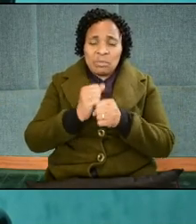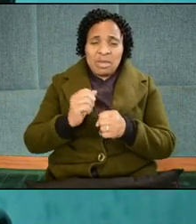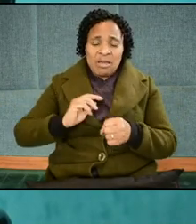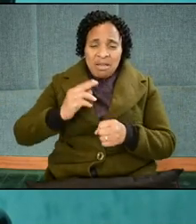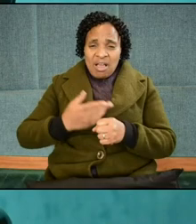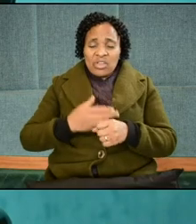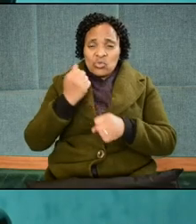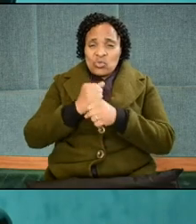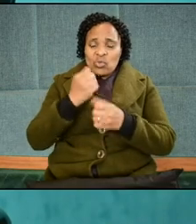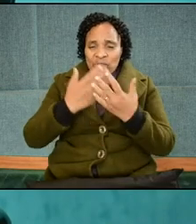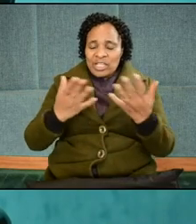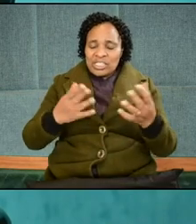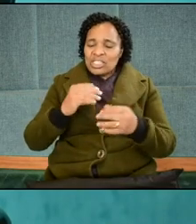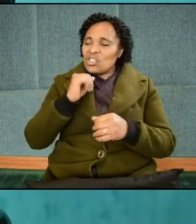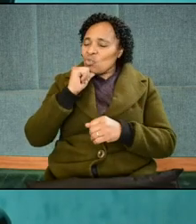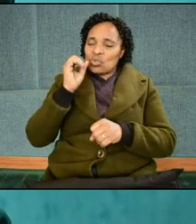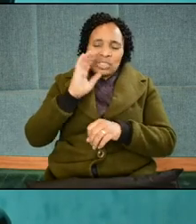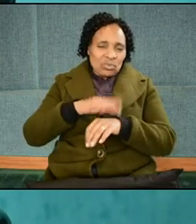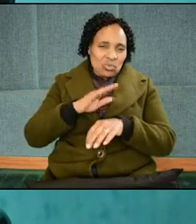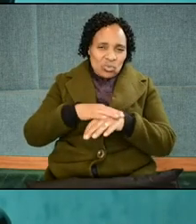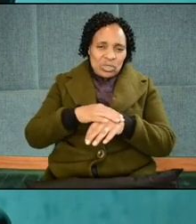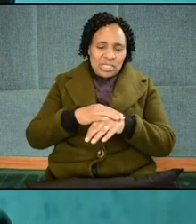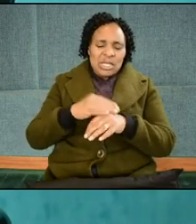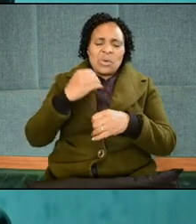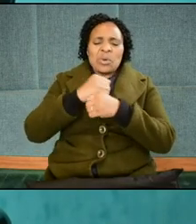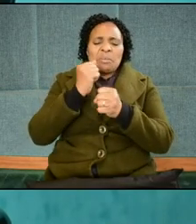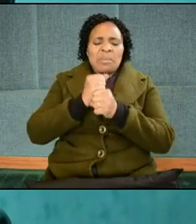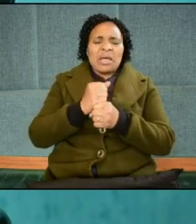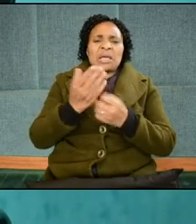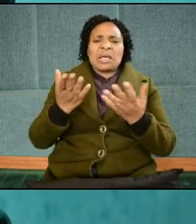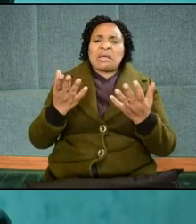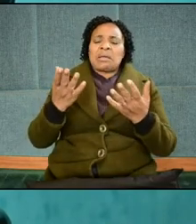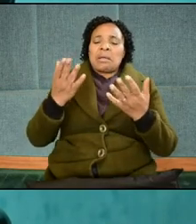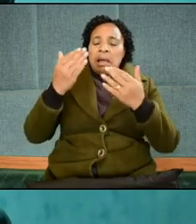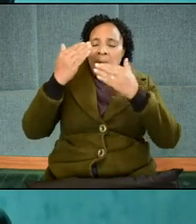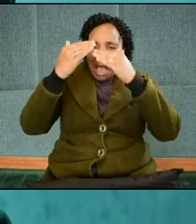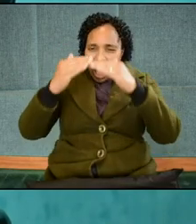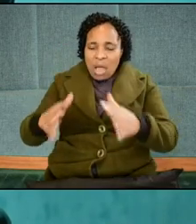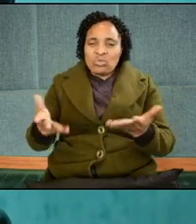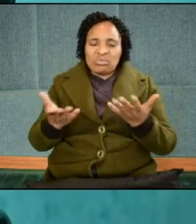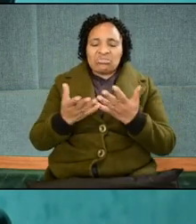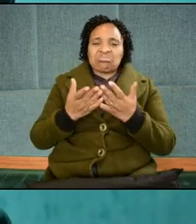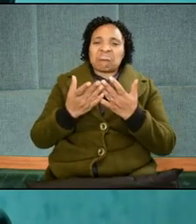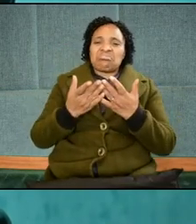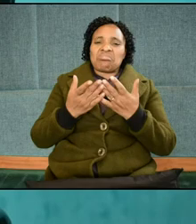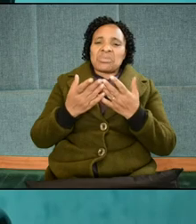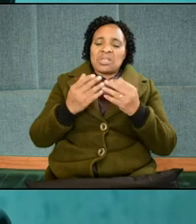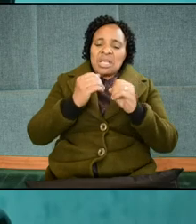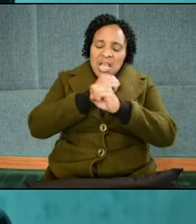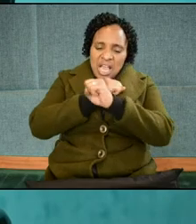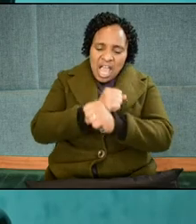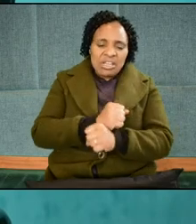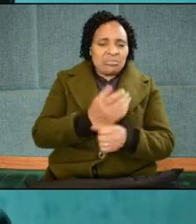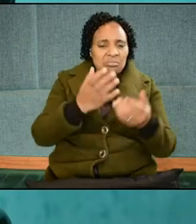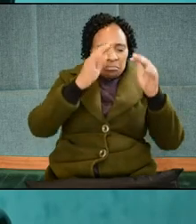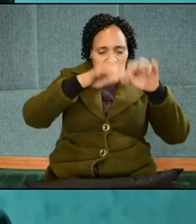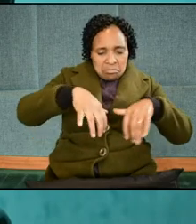that are not right. Yes. We could create hobbies. You could build a bird house. You could paint. You could garden. You